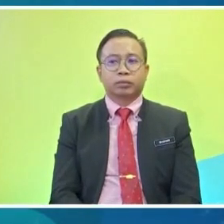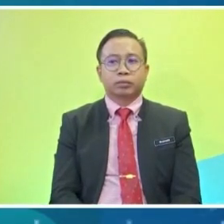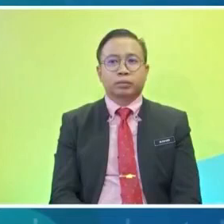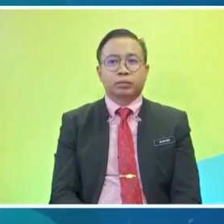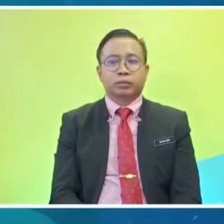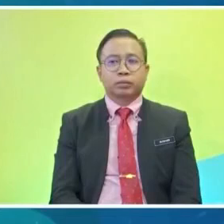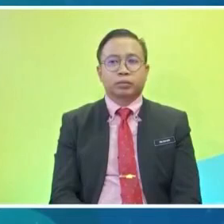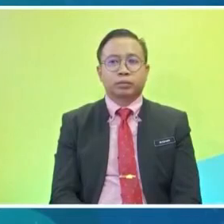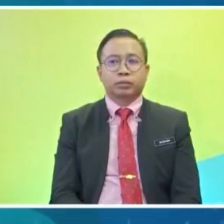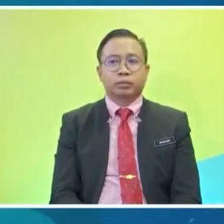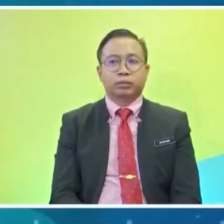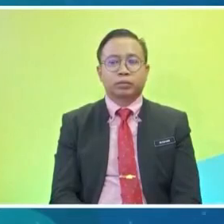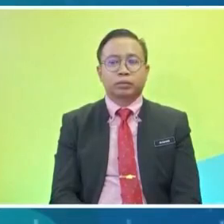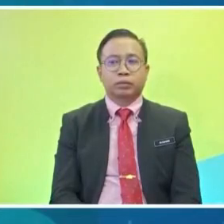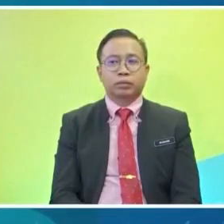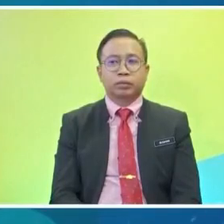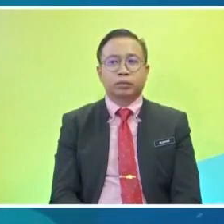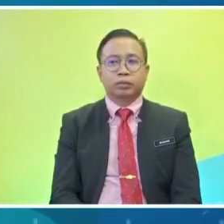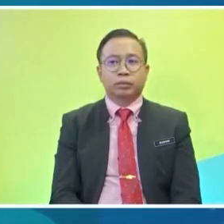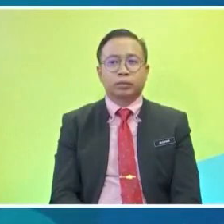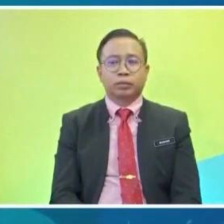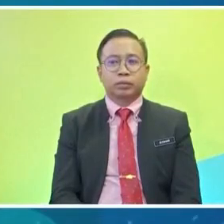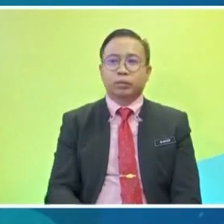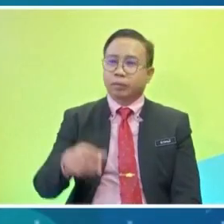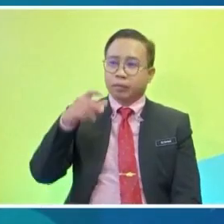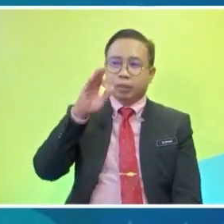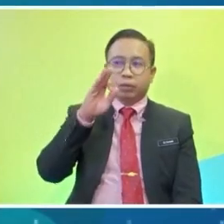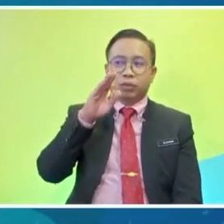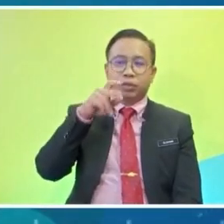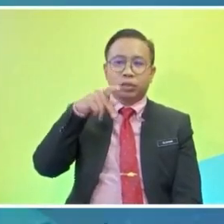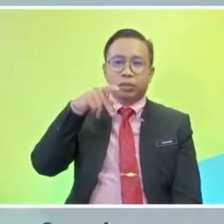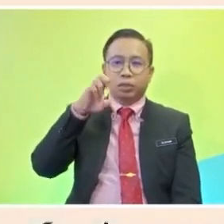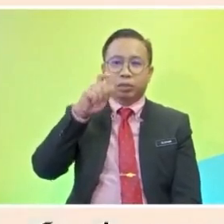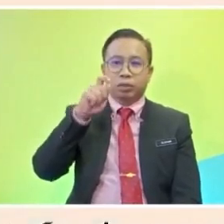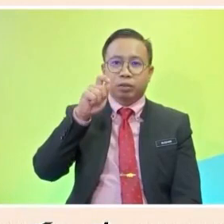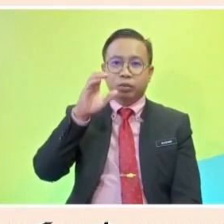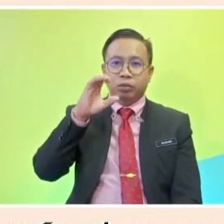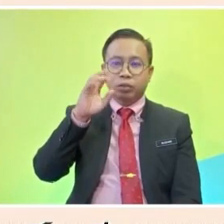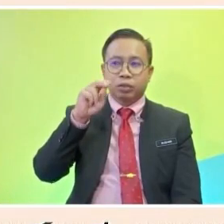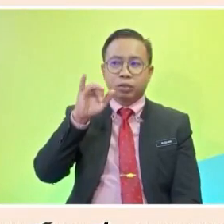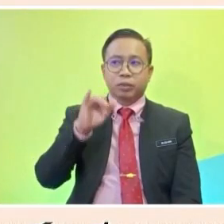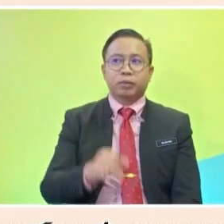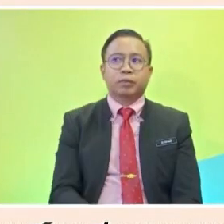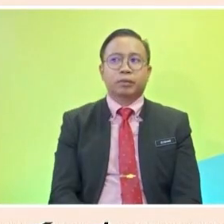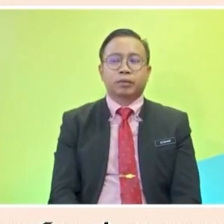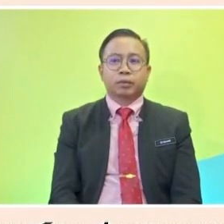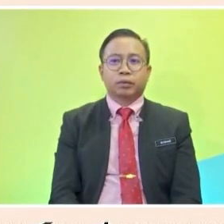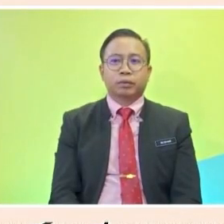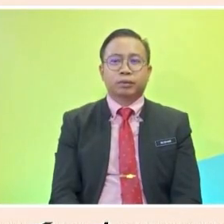Fettuccine. Okay, let's see. Yes! Yes! Fettuccine, very good, very good. Not kway